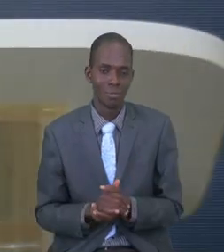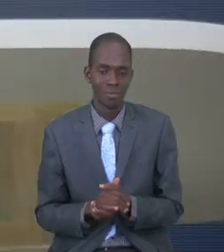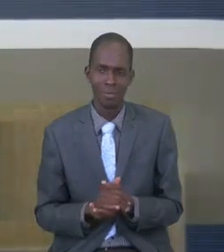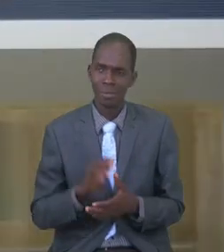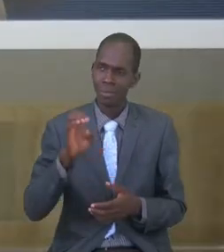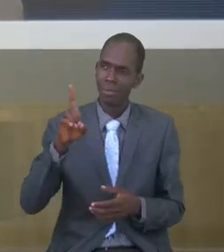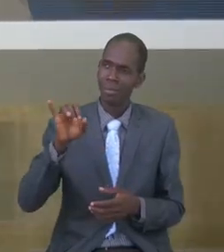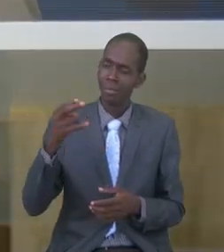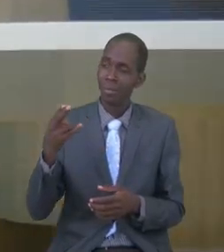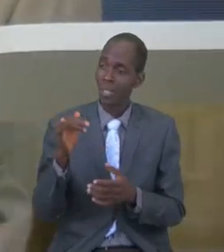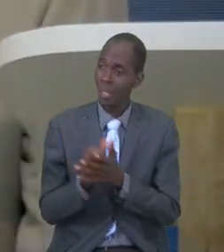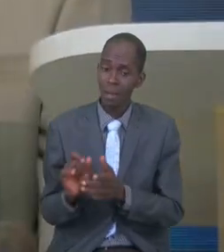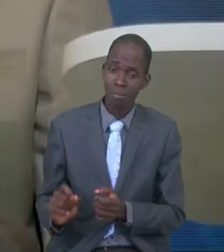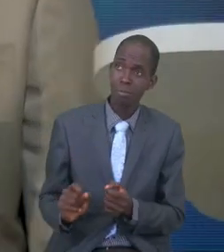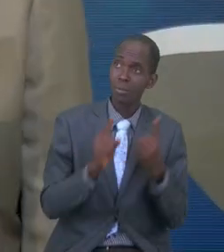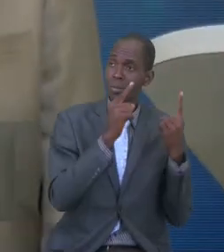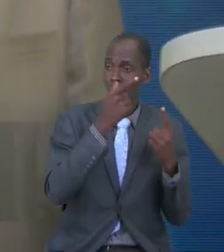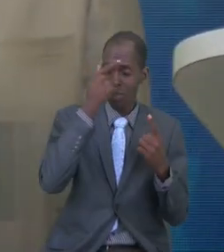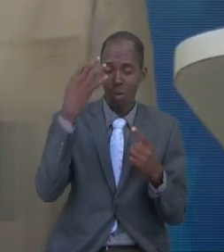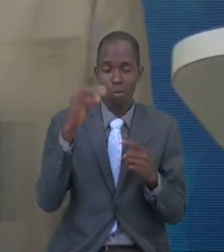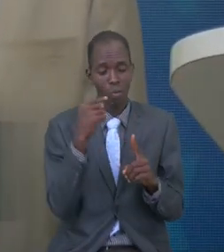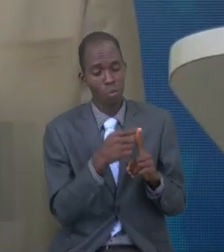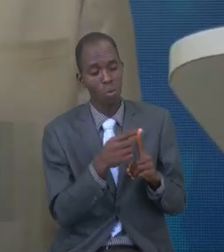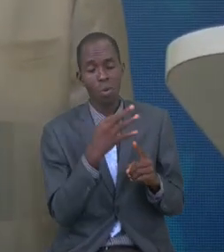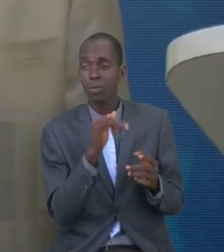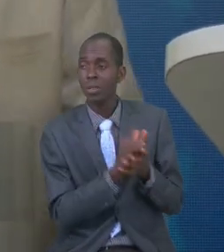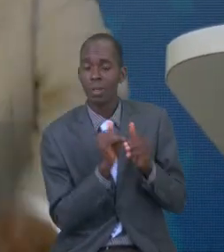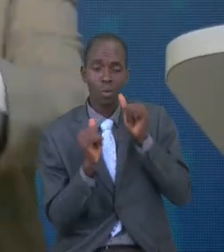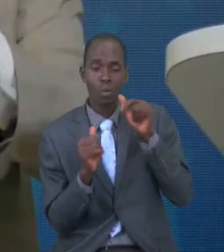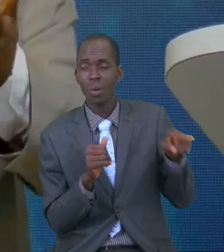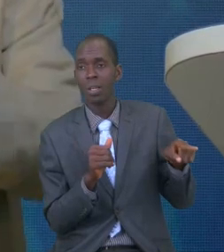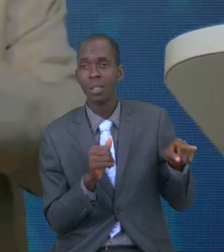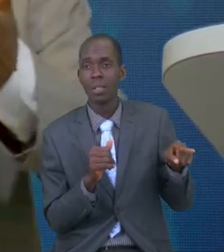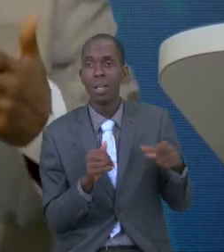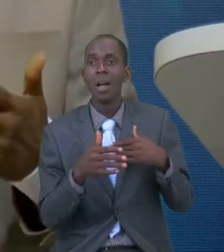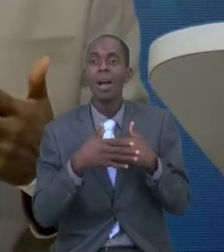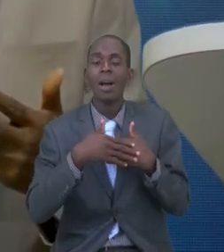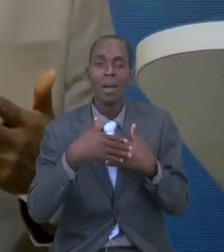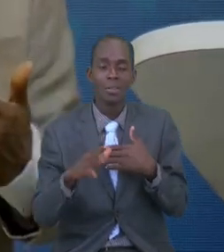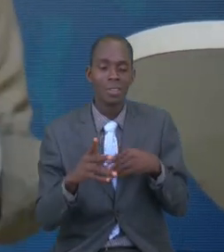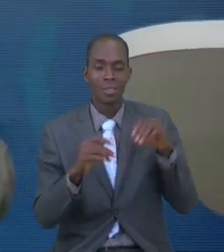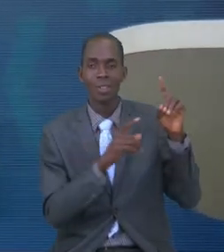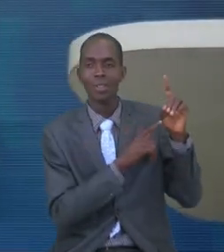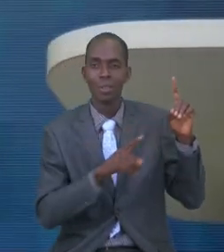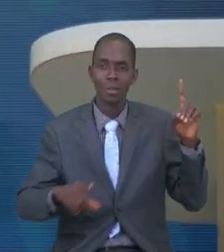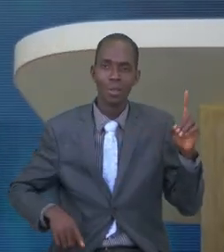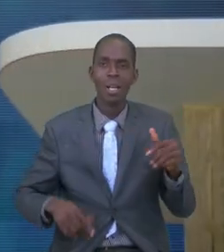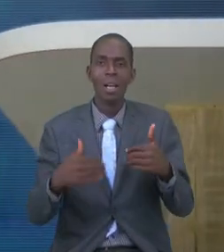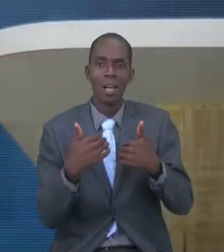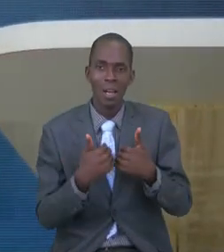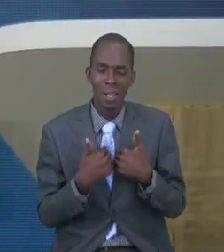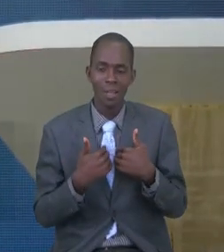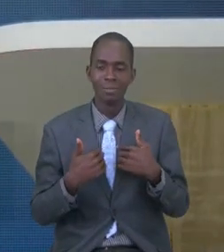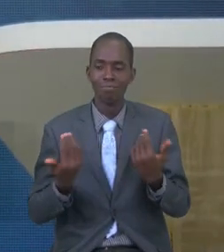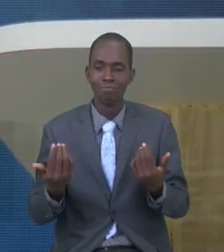Elijah that ran away because of the threat of Jezebel, after the Lord had dealt